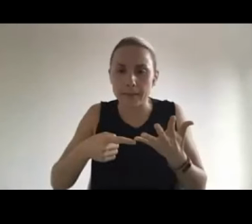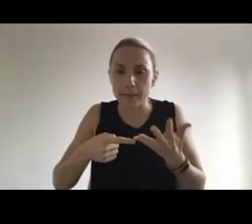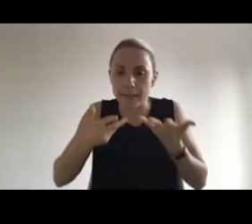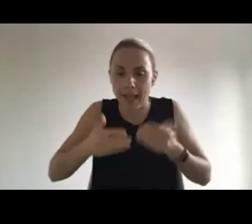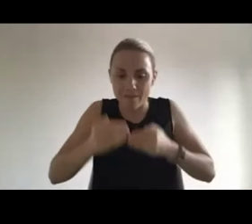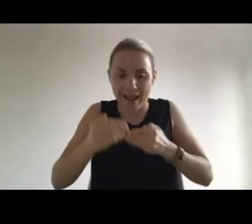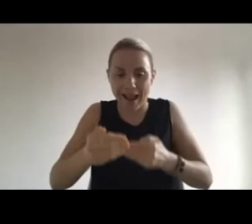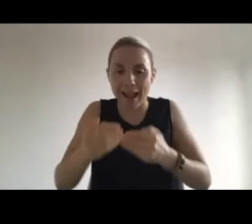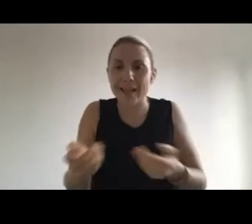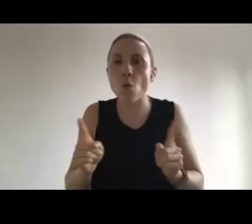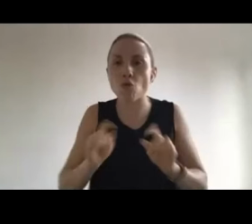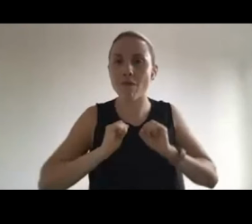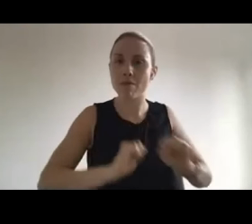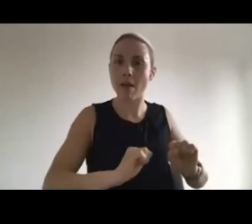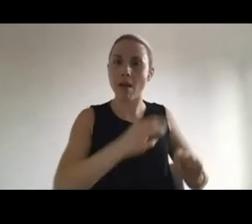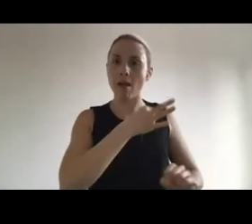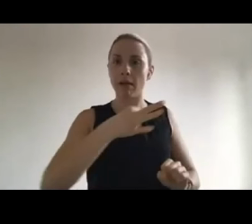development. And